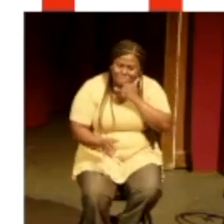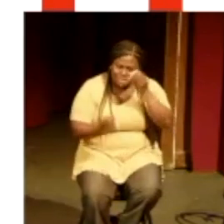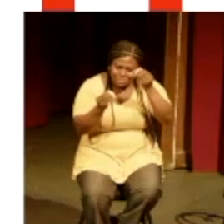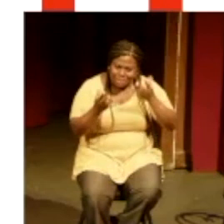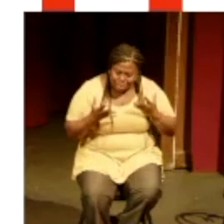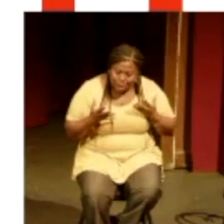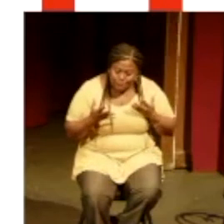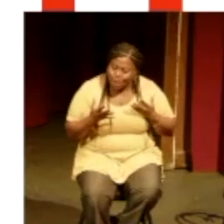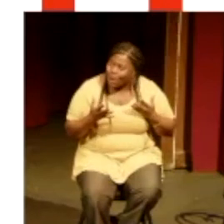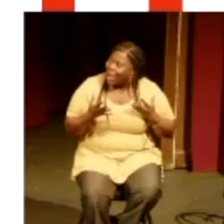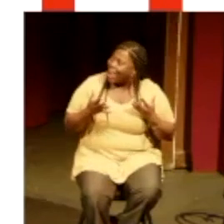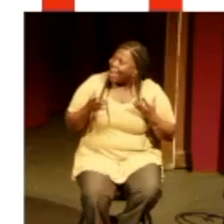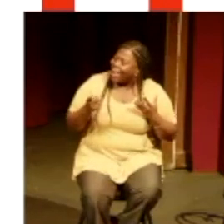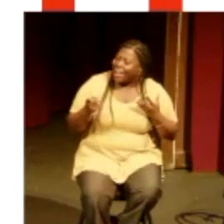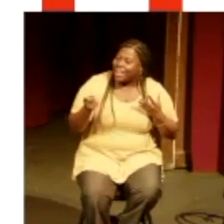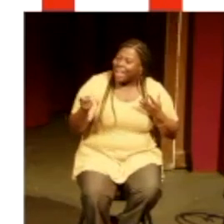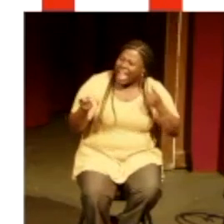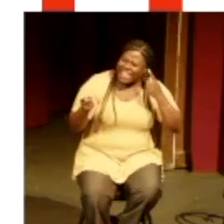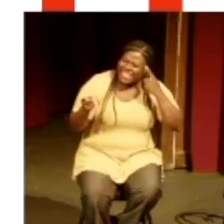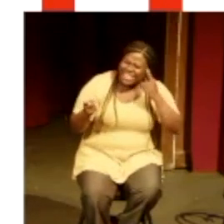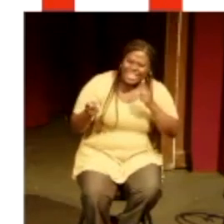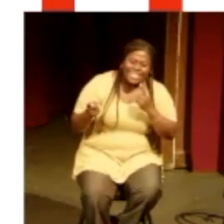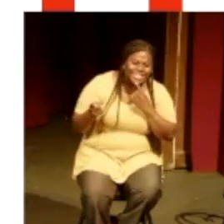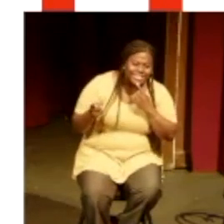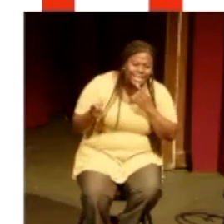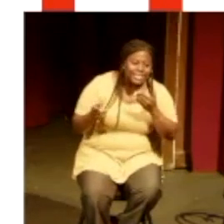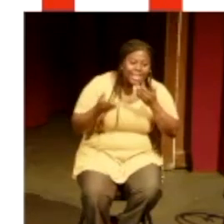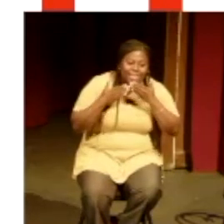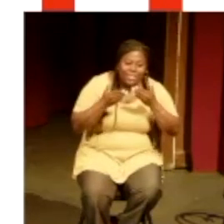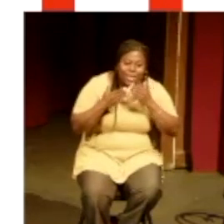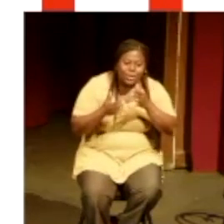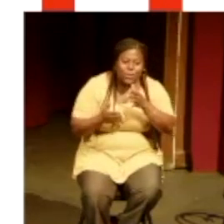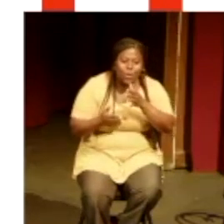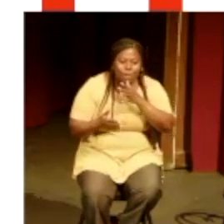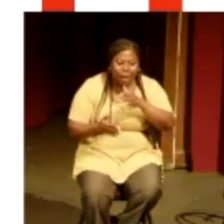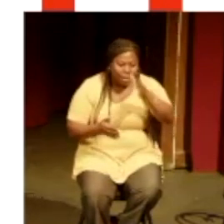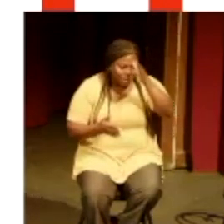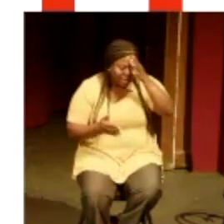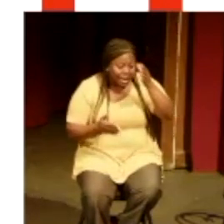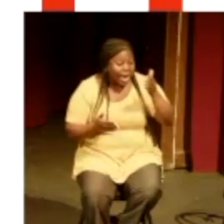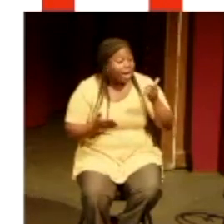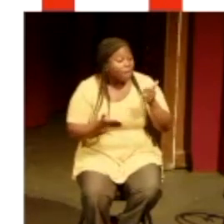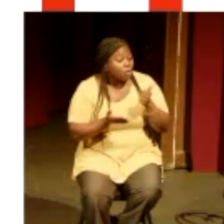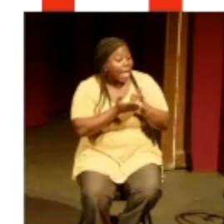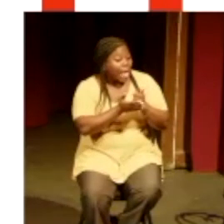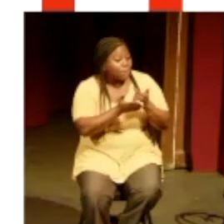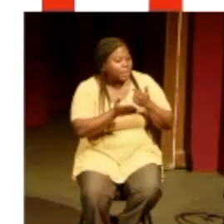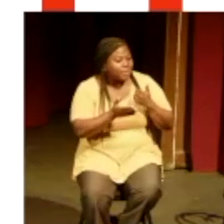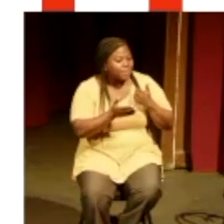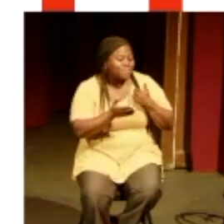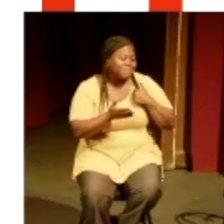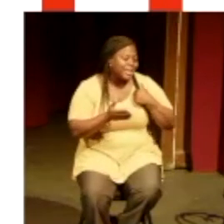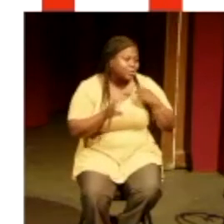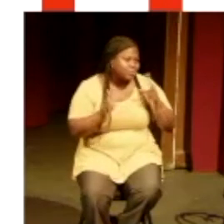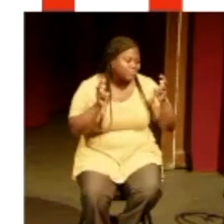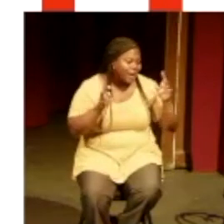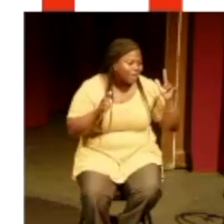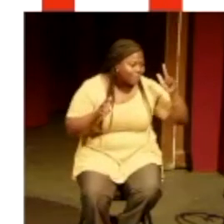bilingual here. But I think what it says is, thanks, Mom and Dad, for helping me to fly. What a fantastic message. I